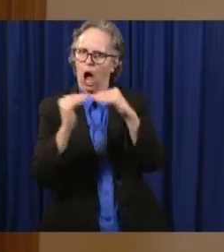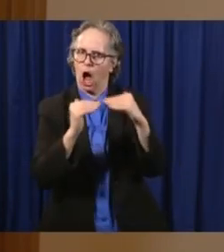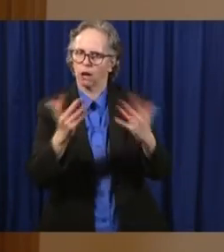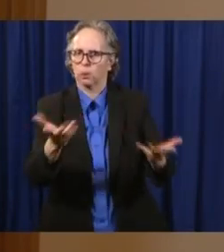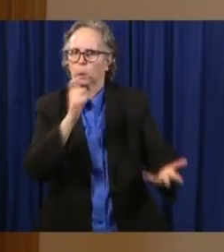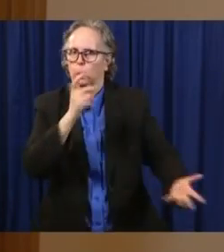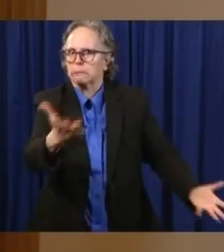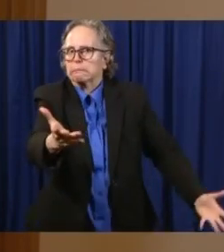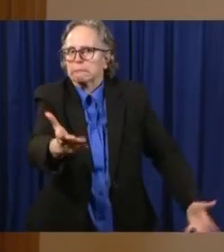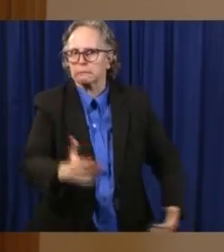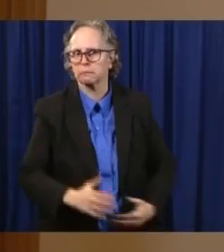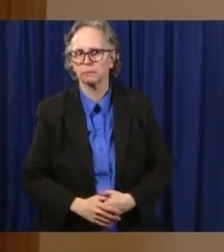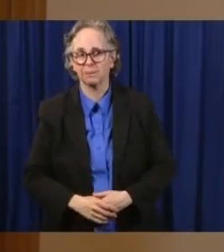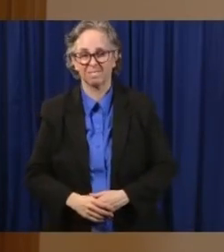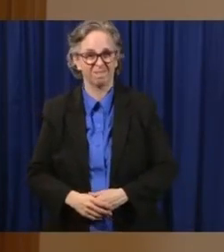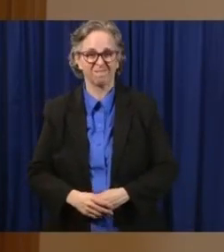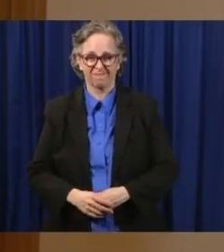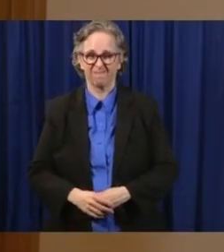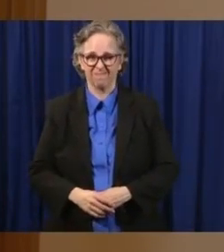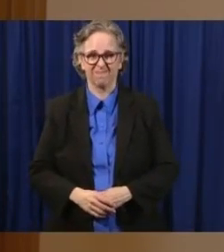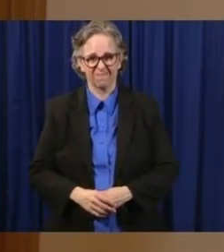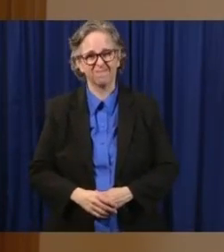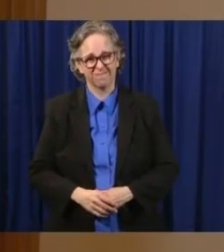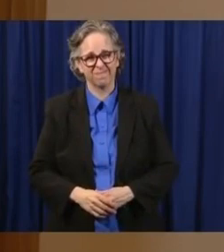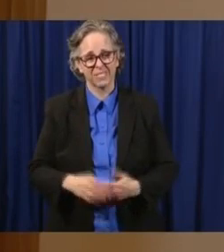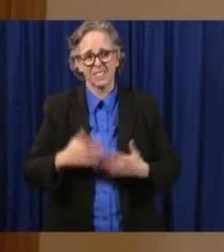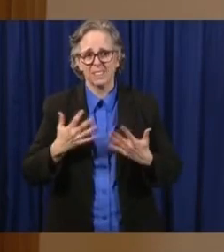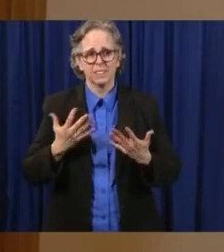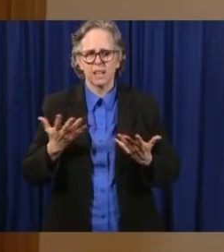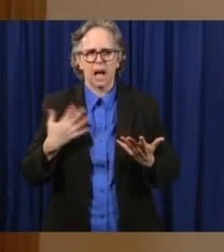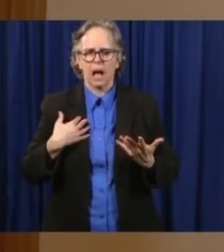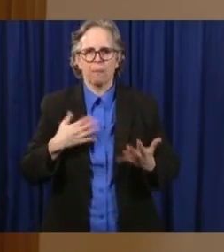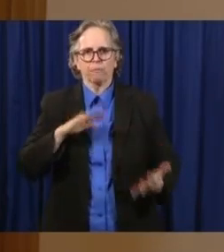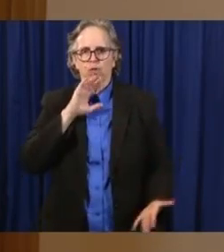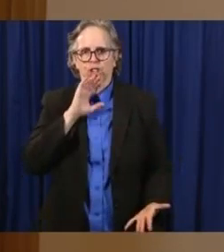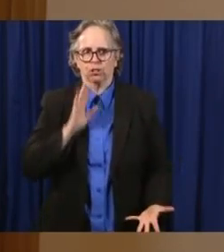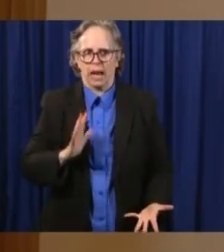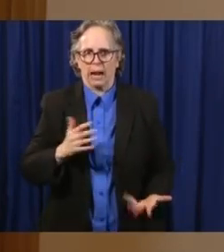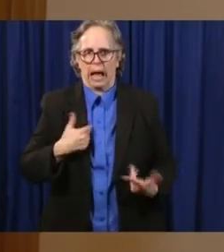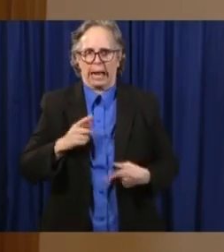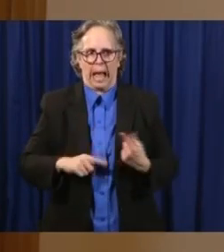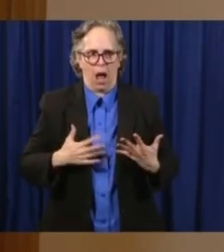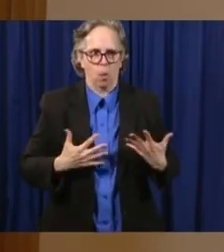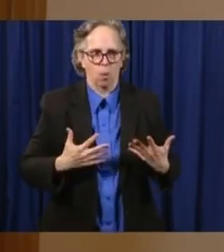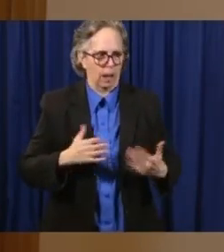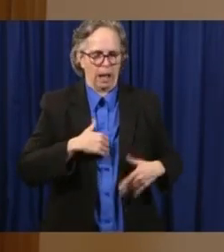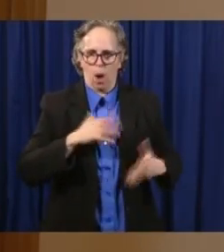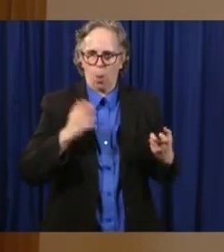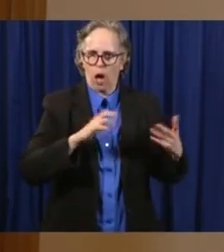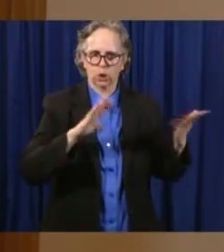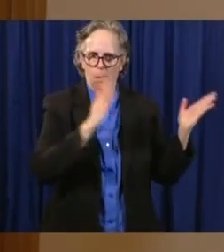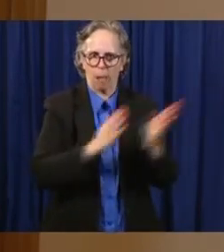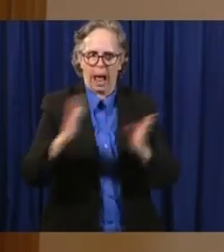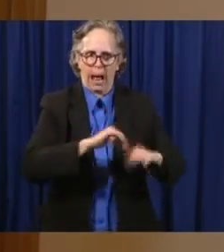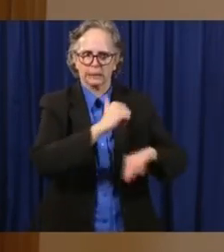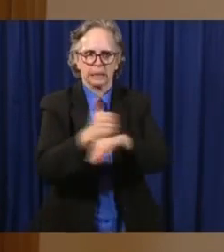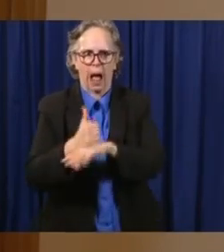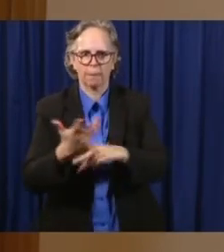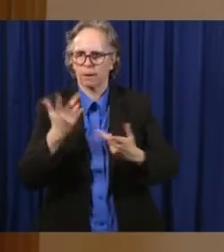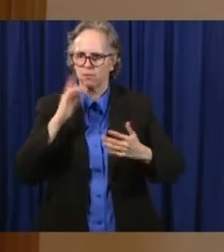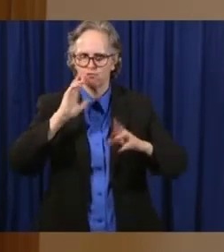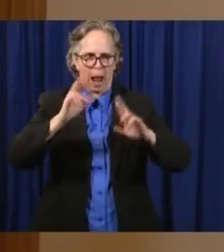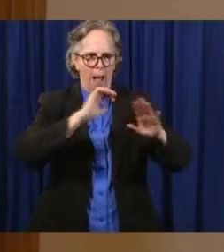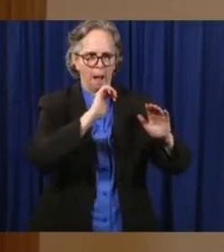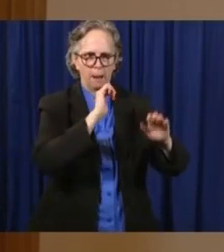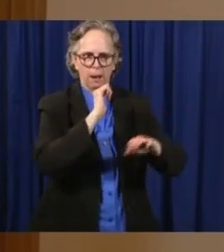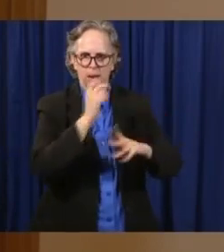existence is the fact that we can't do this. We have everything set up to do it. We have the ability to do mobile units and go to prisons and go to nursing homes. We